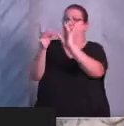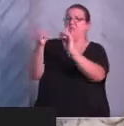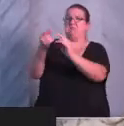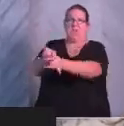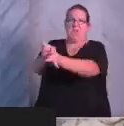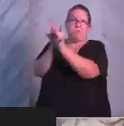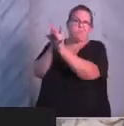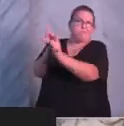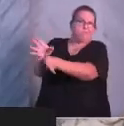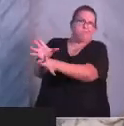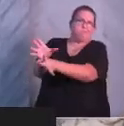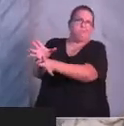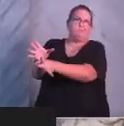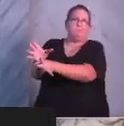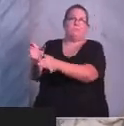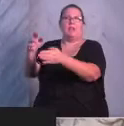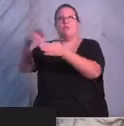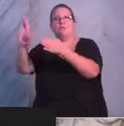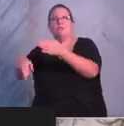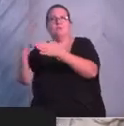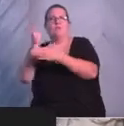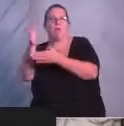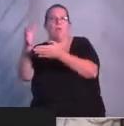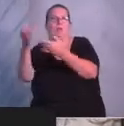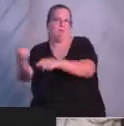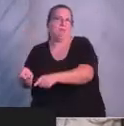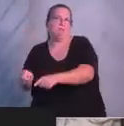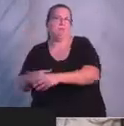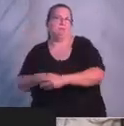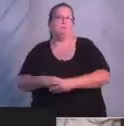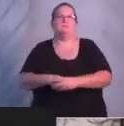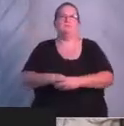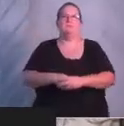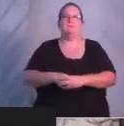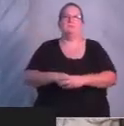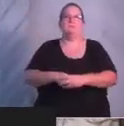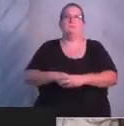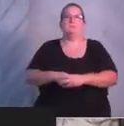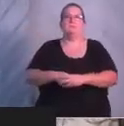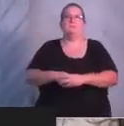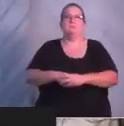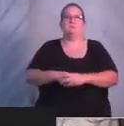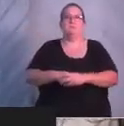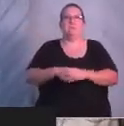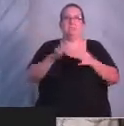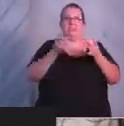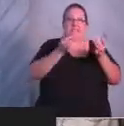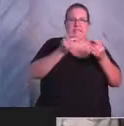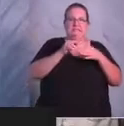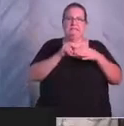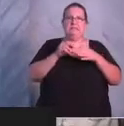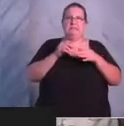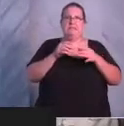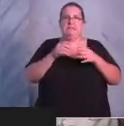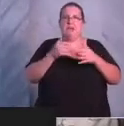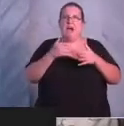and there is repercussions. But what is stopping from that slippery slope to say, I might say